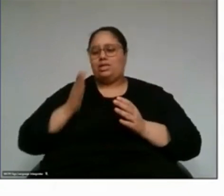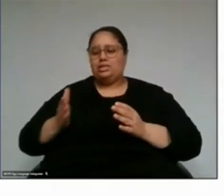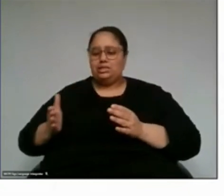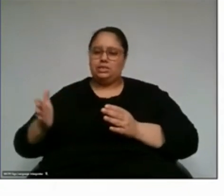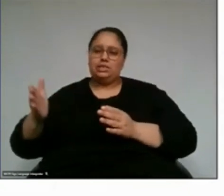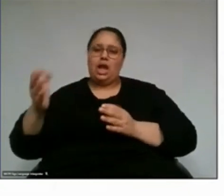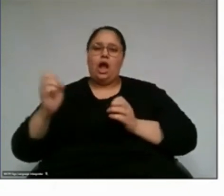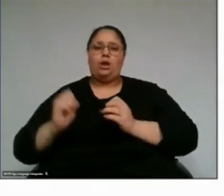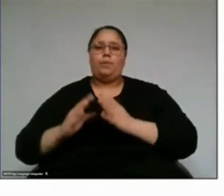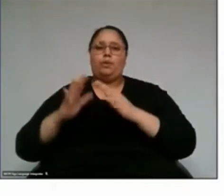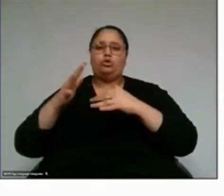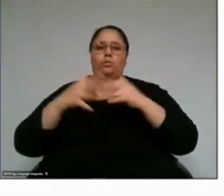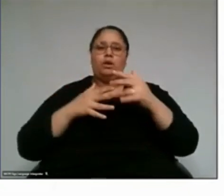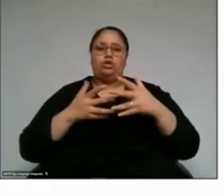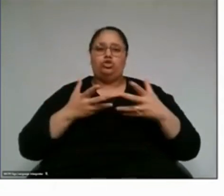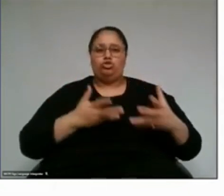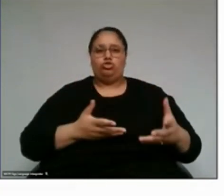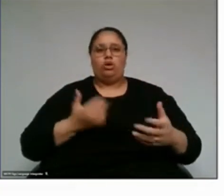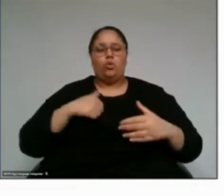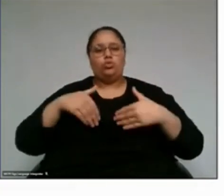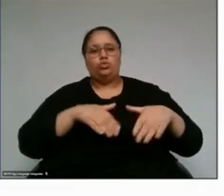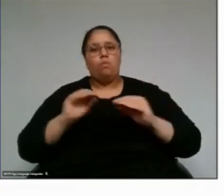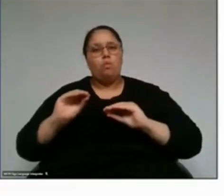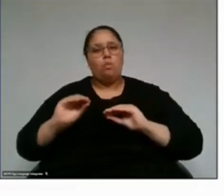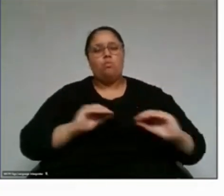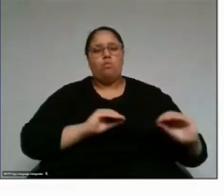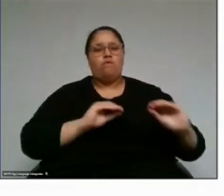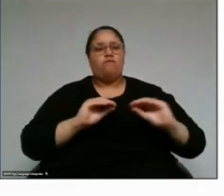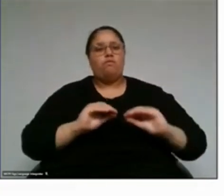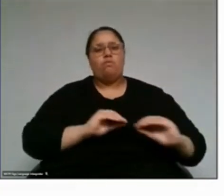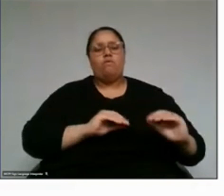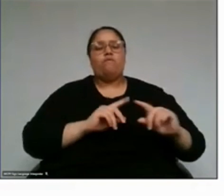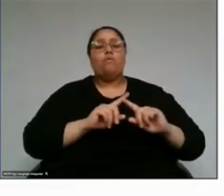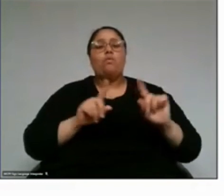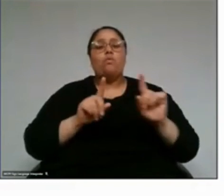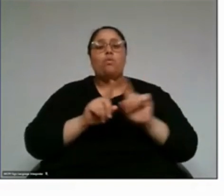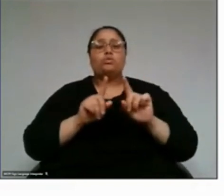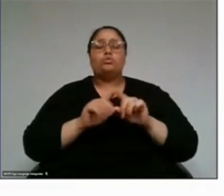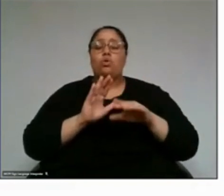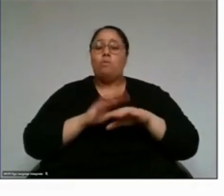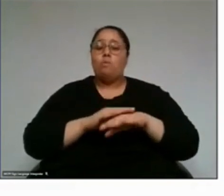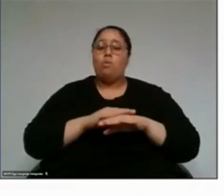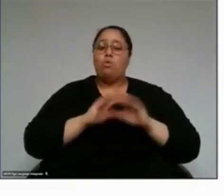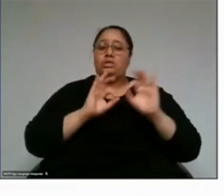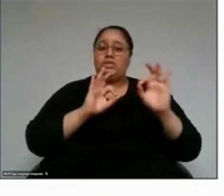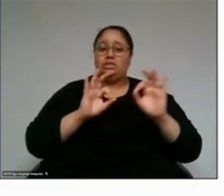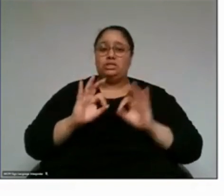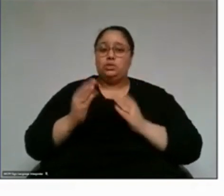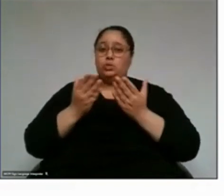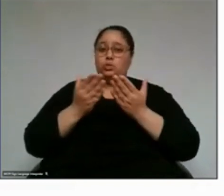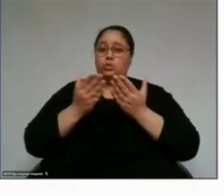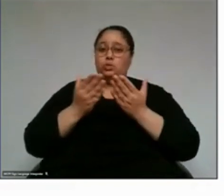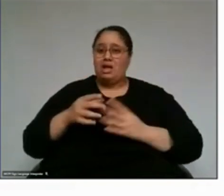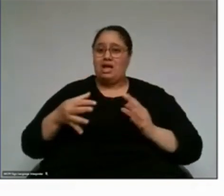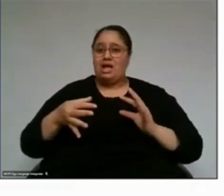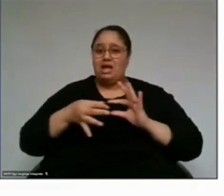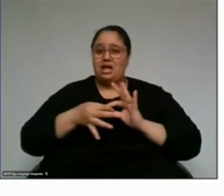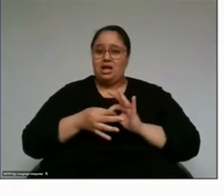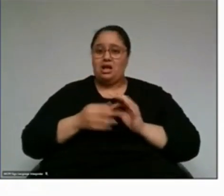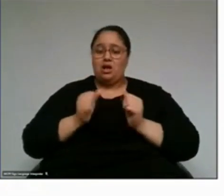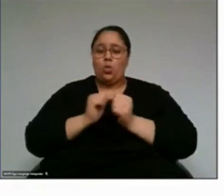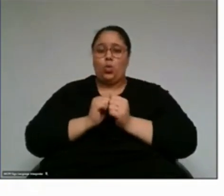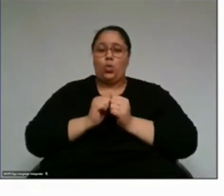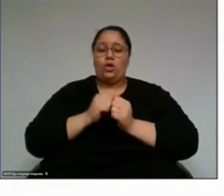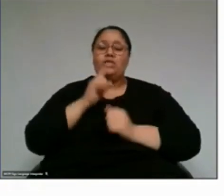on such matters and wants to shift the goalpost. Moreover, this particular school's ties with